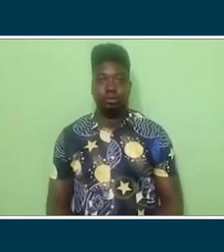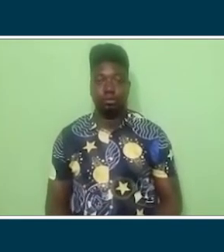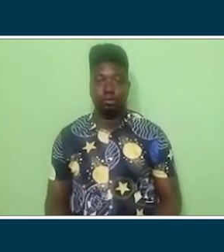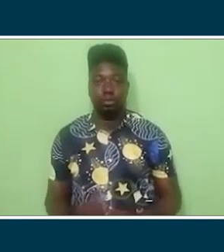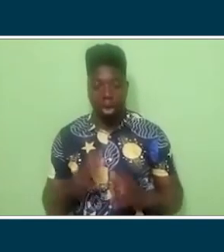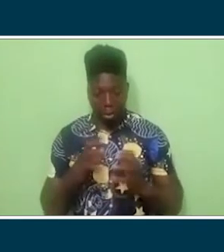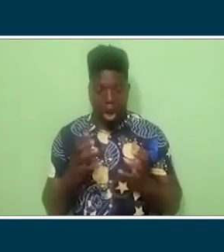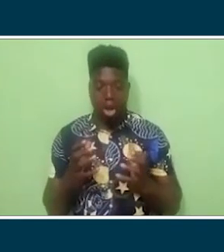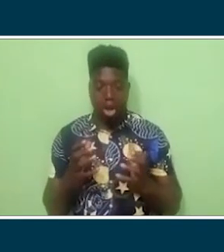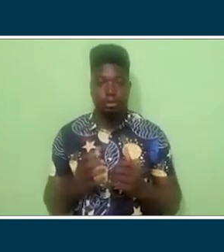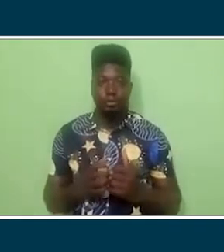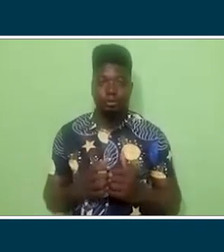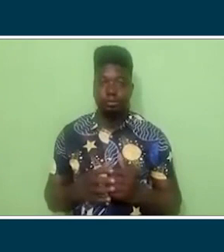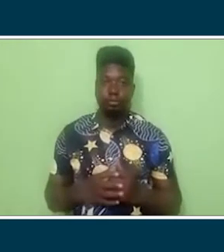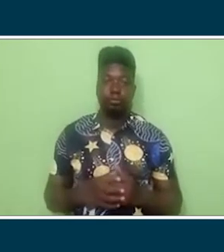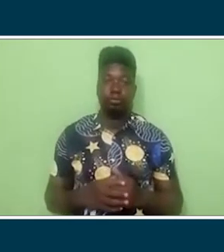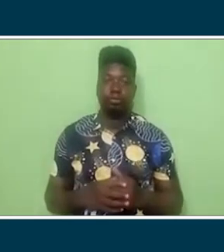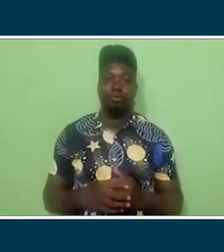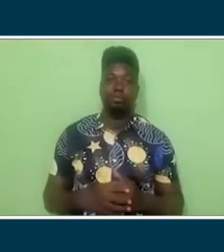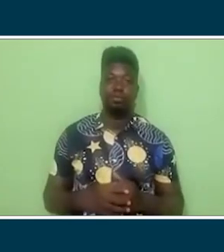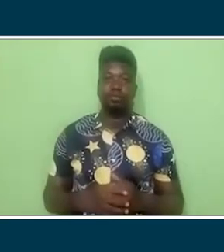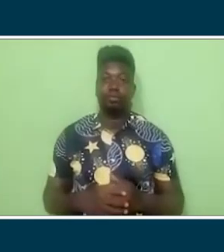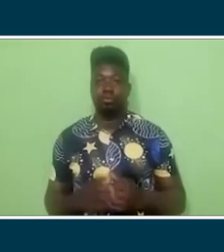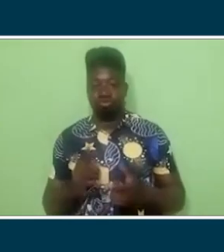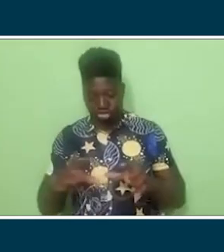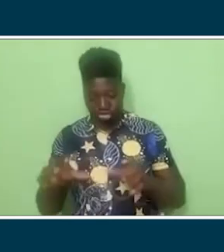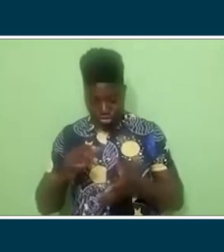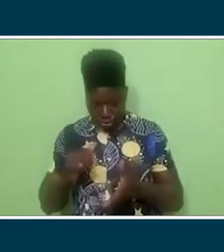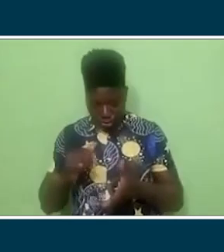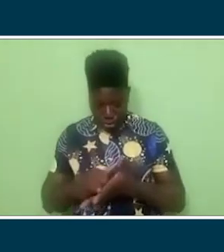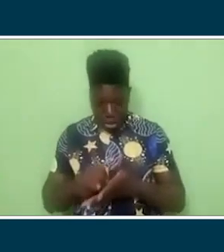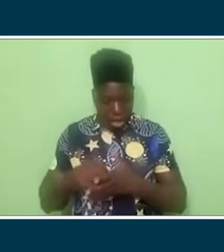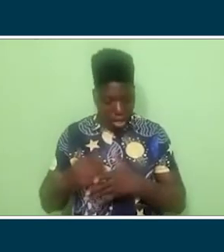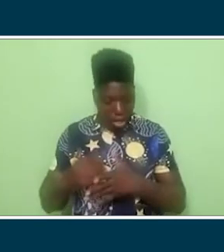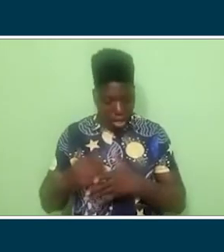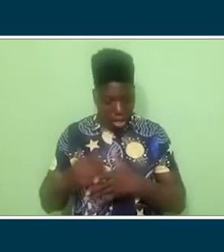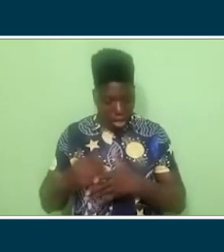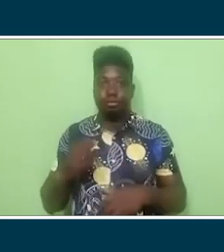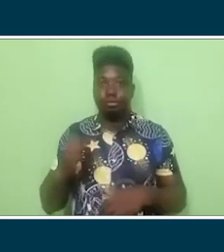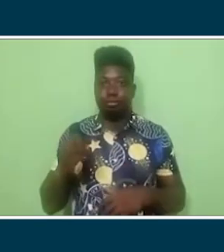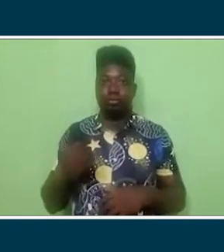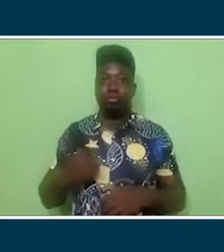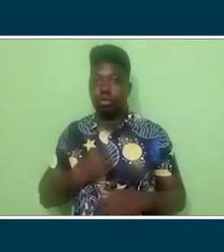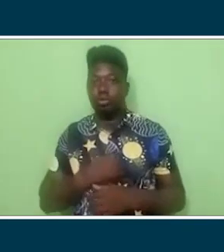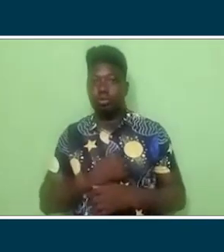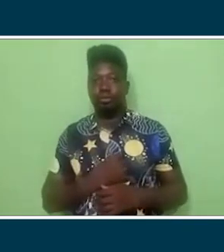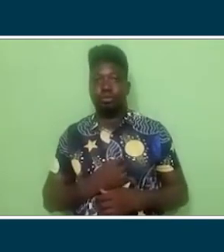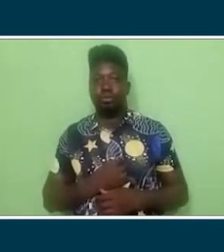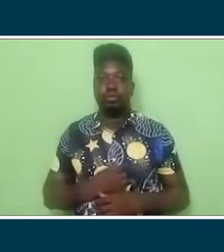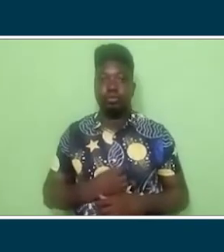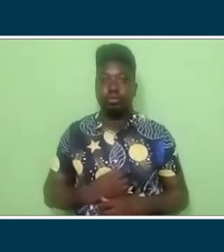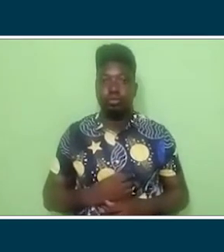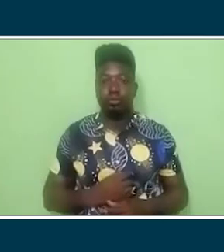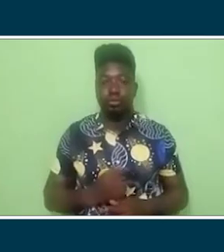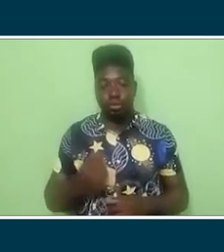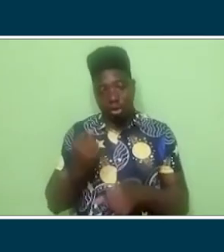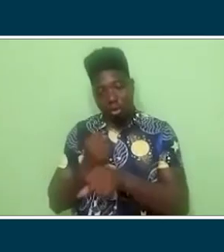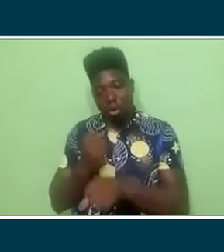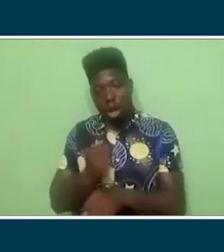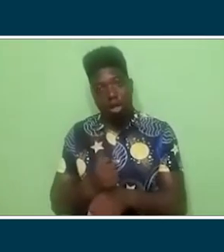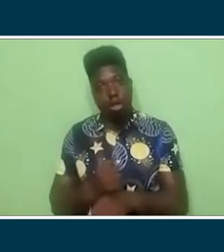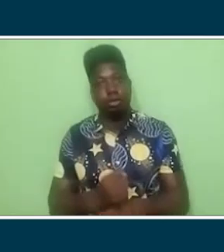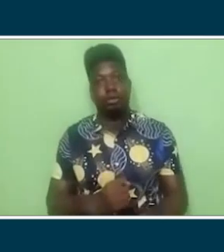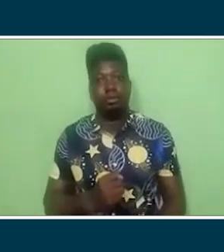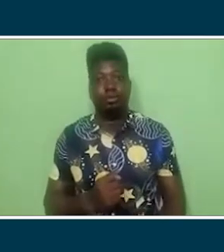it's just so much more difficult to kind of go back in time and say, oh, hold on a second. We actually forgot to remind ourselves that we're a